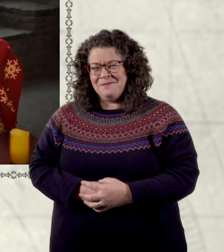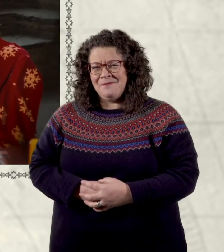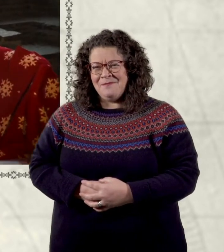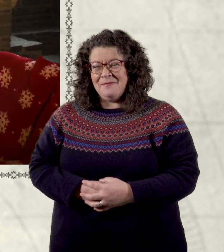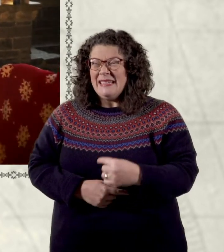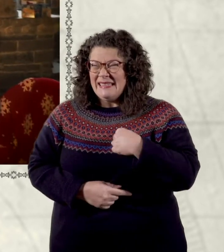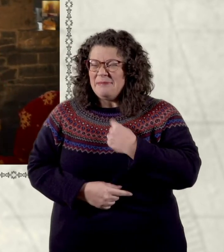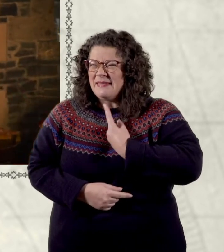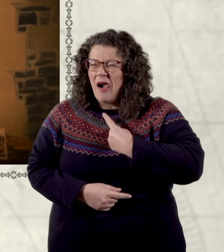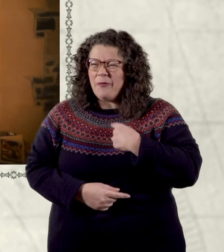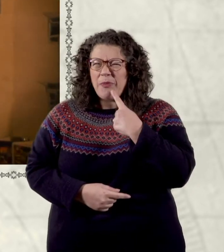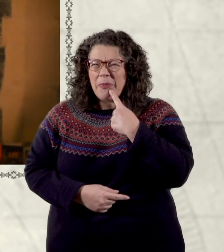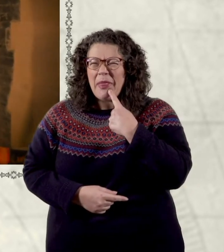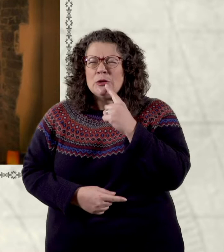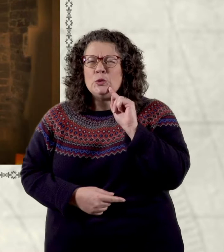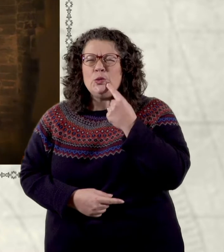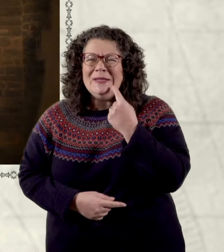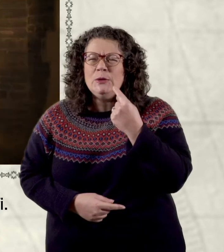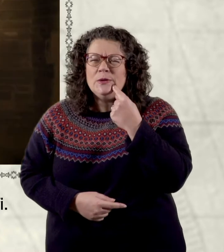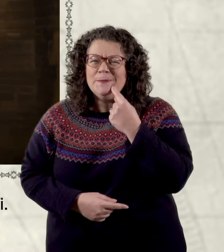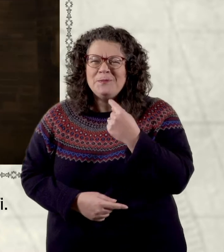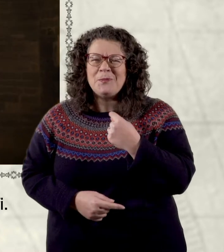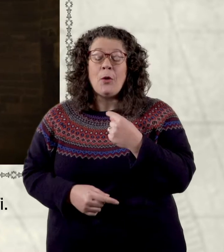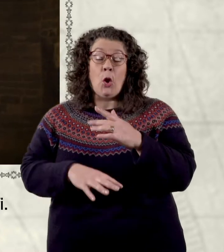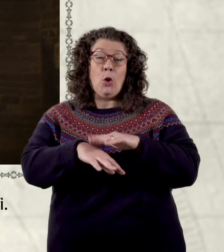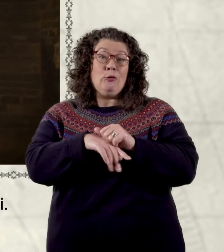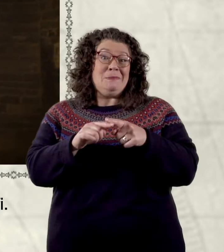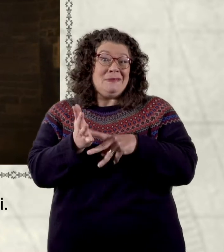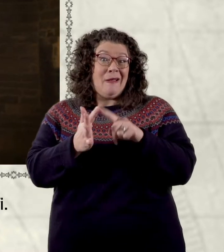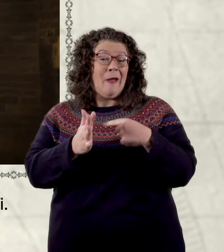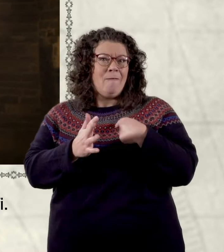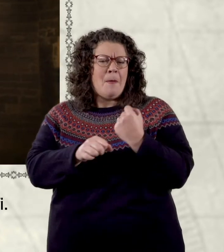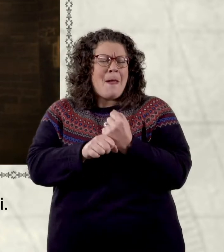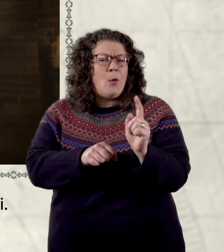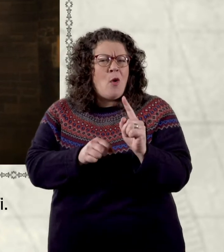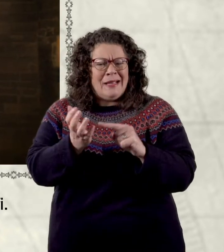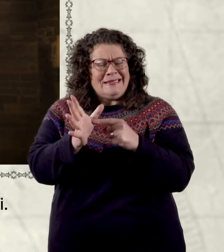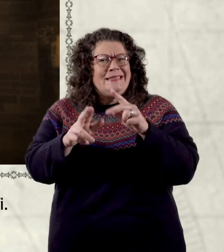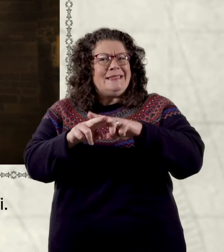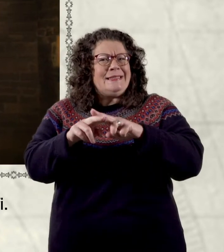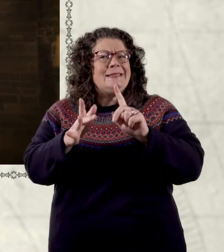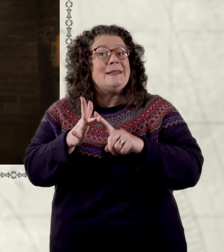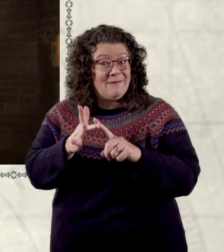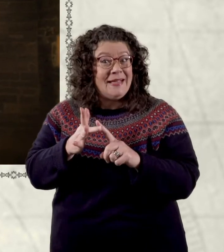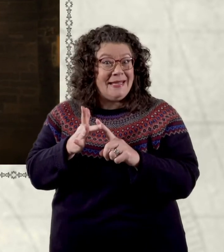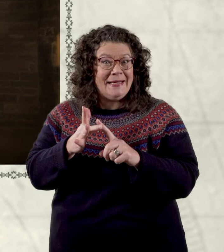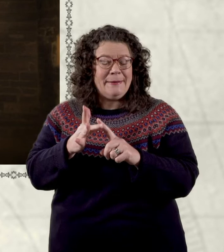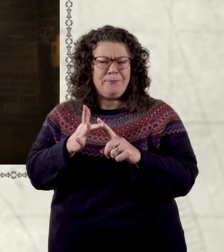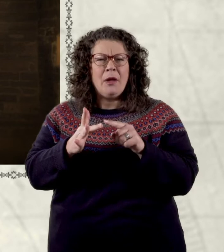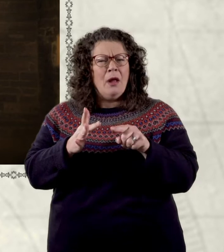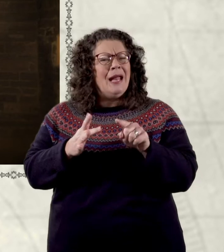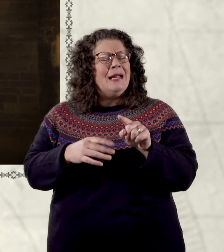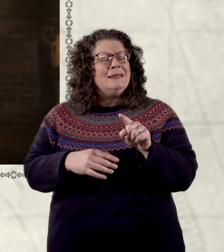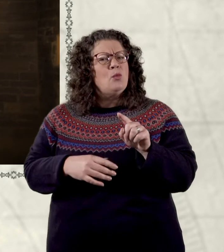I've got a very sweet tooth, and on Christmas Eve, I'll be making taffy. Now, taffy is